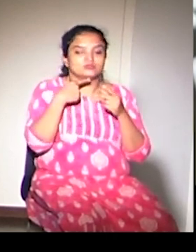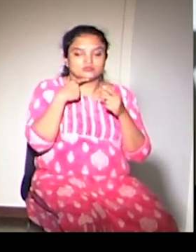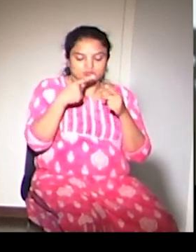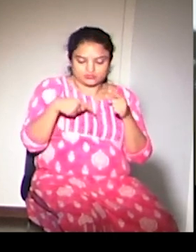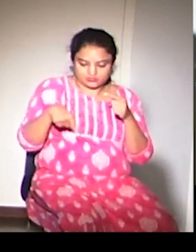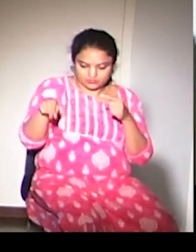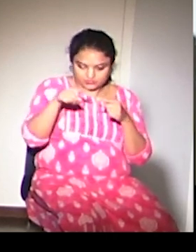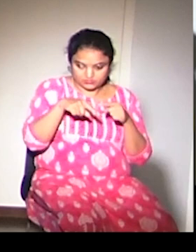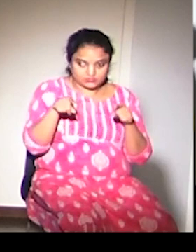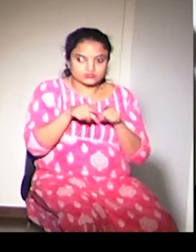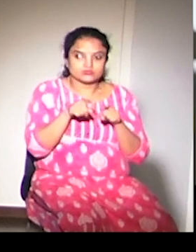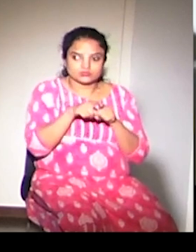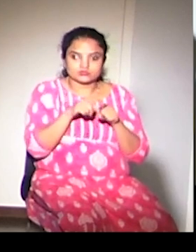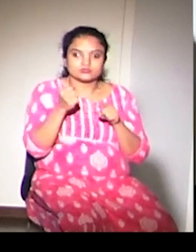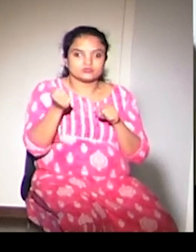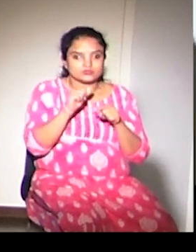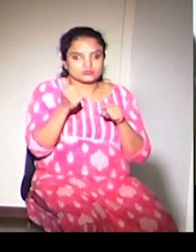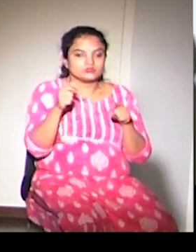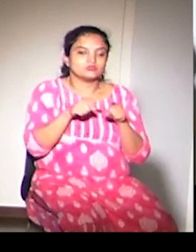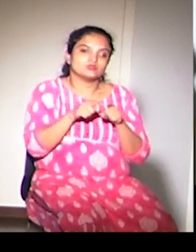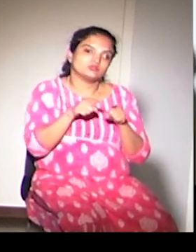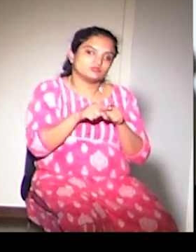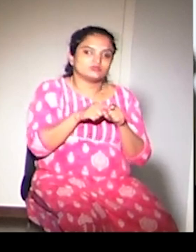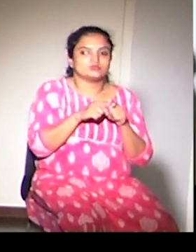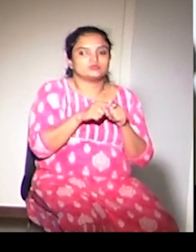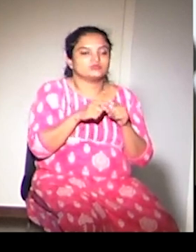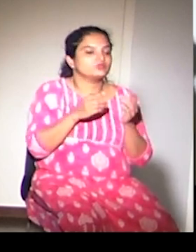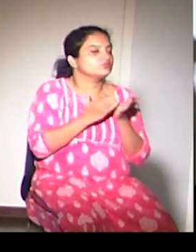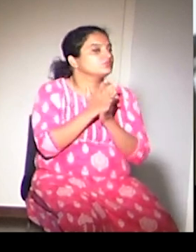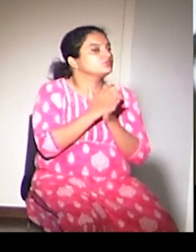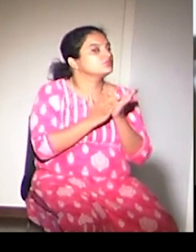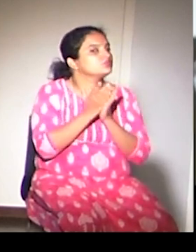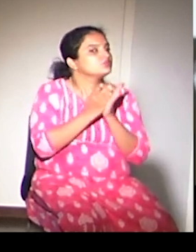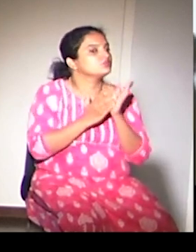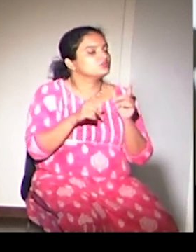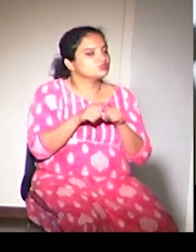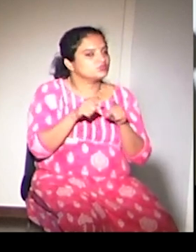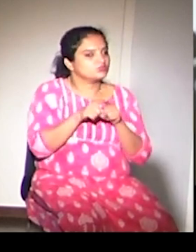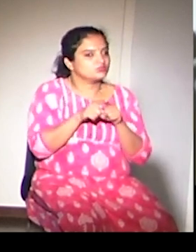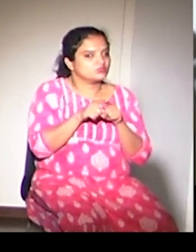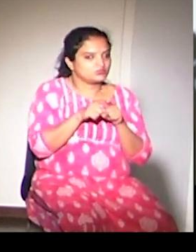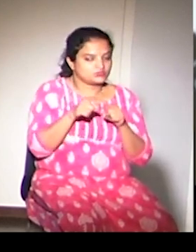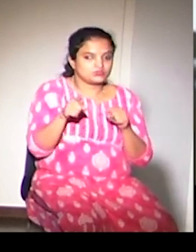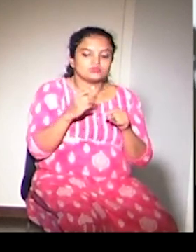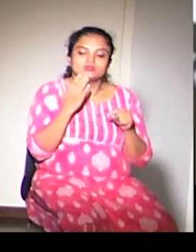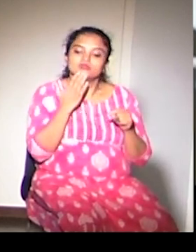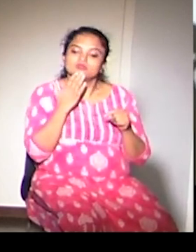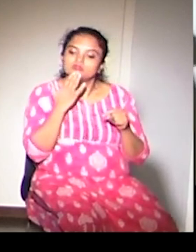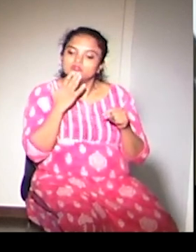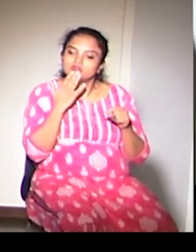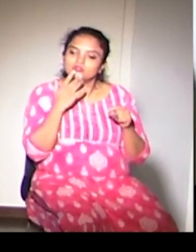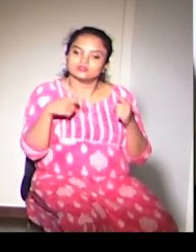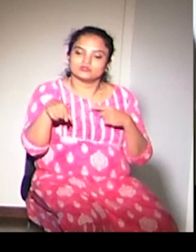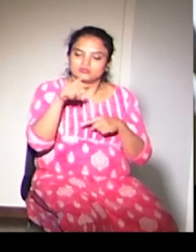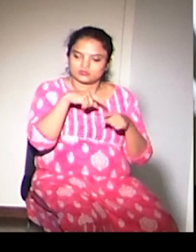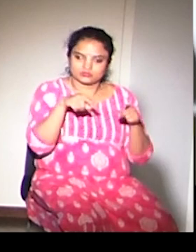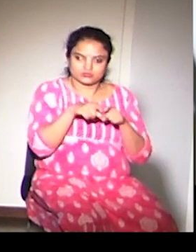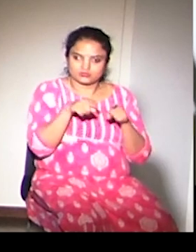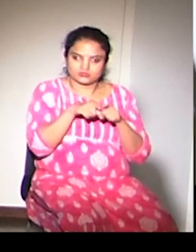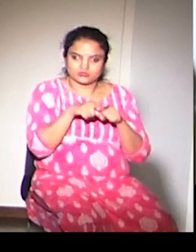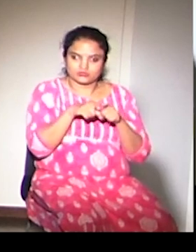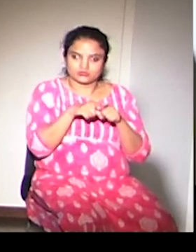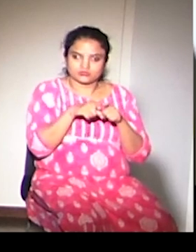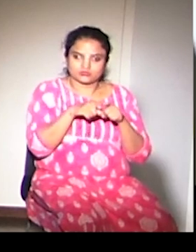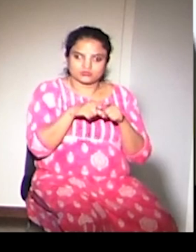produced in molds. They could be done in quite a repetitive way. But once you've got this coloured piece that you want to cut up, that all has to be